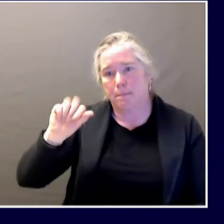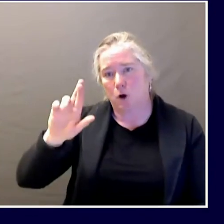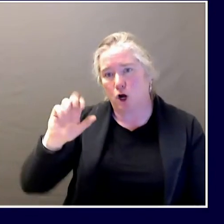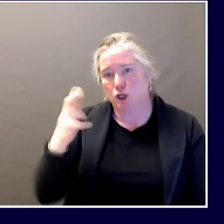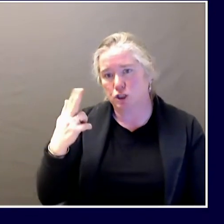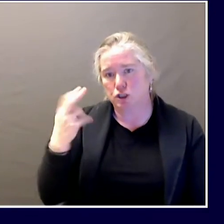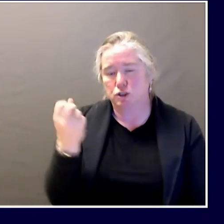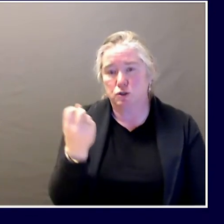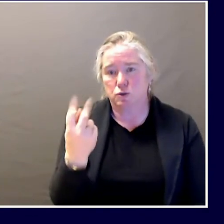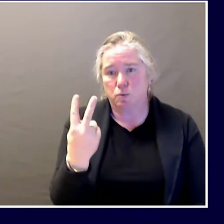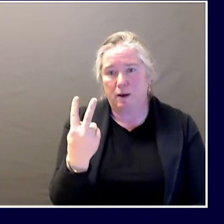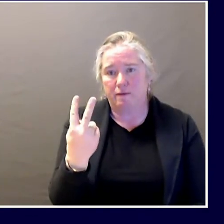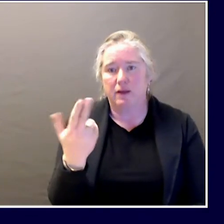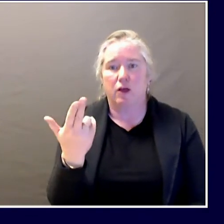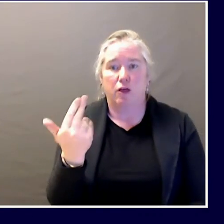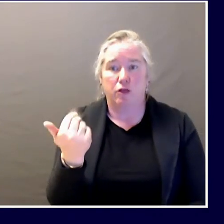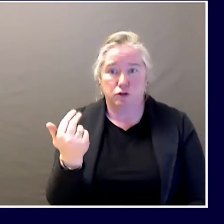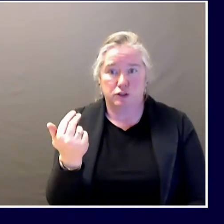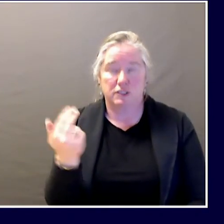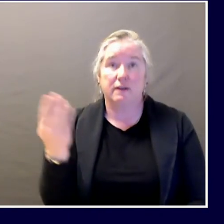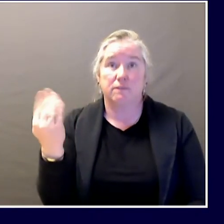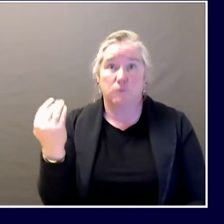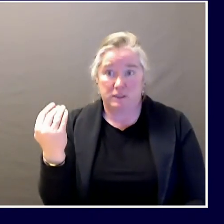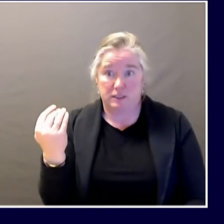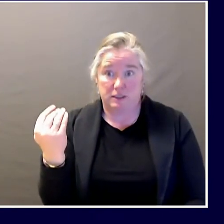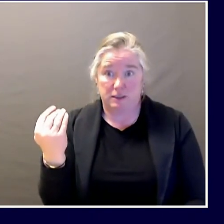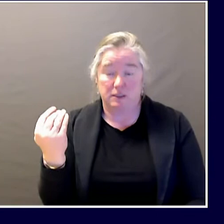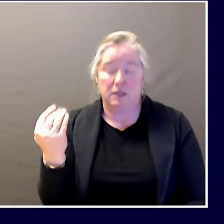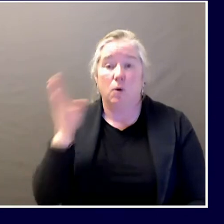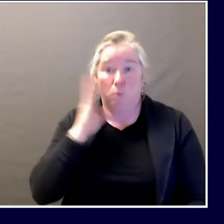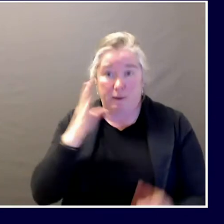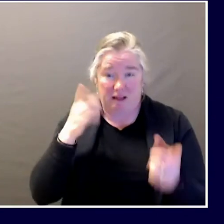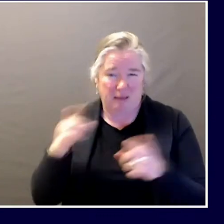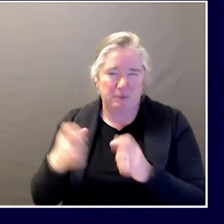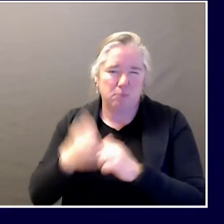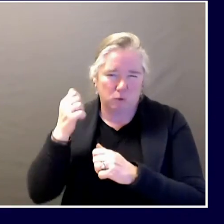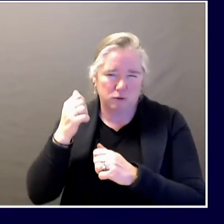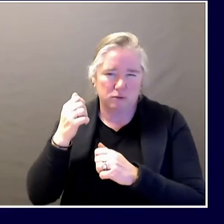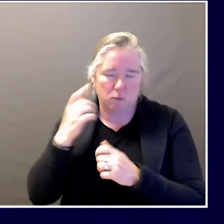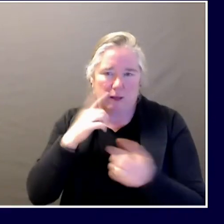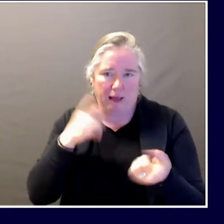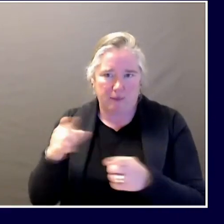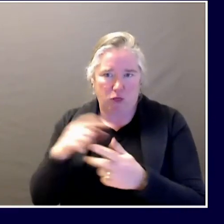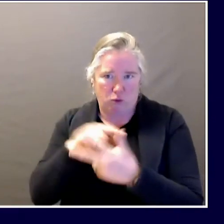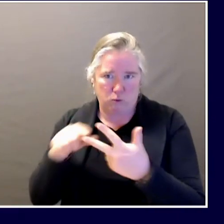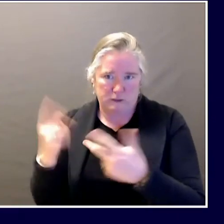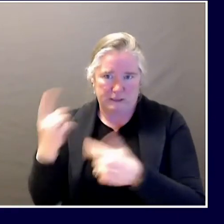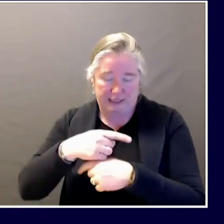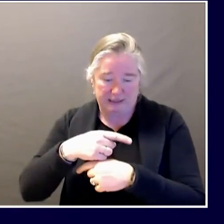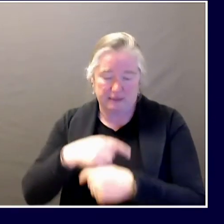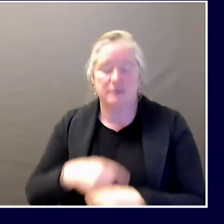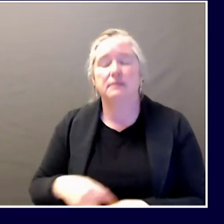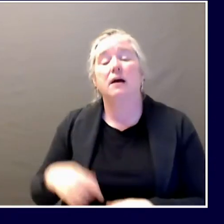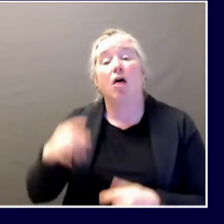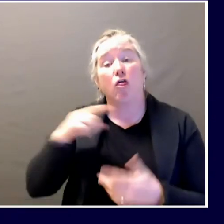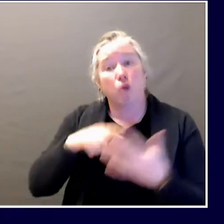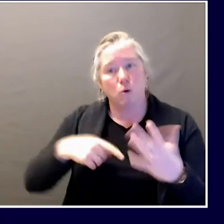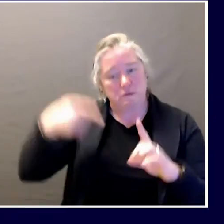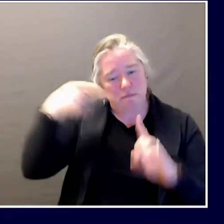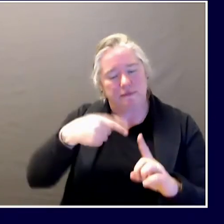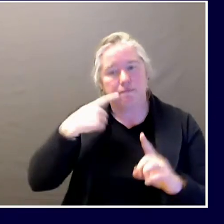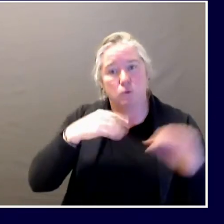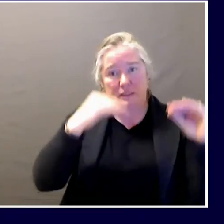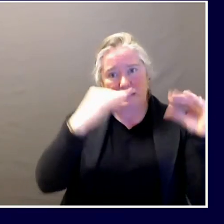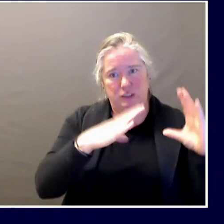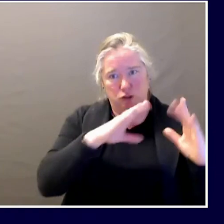excited about those special clinics dedicated to older teachers and school staff. And third, all of the sites